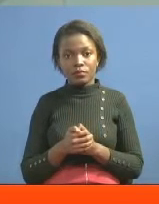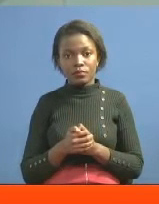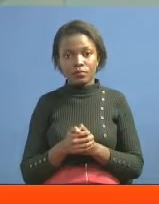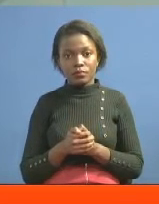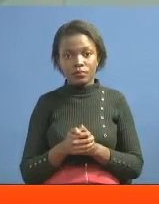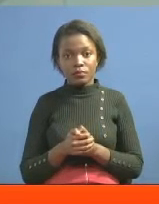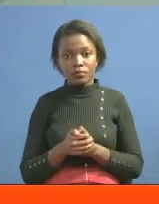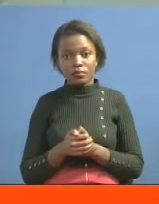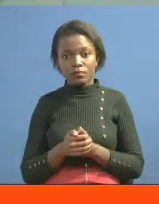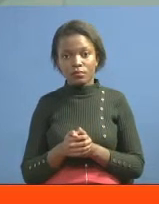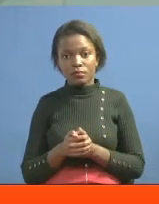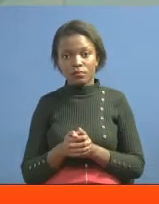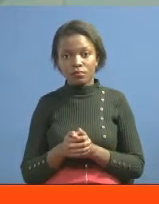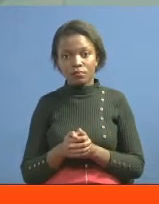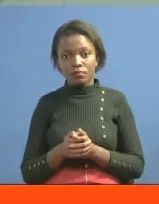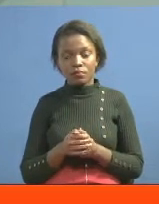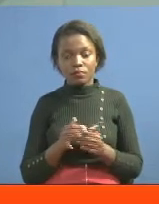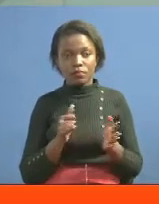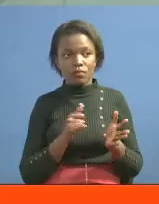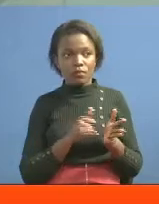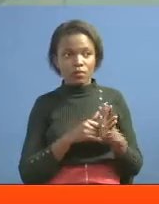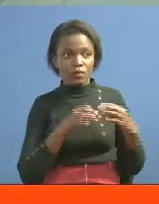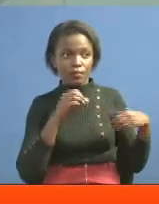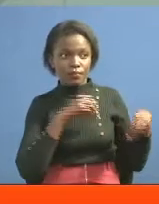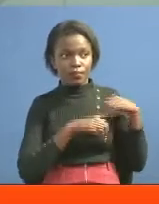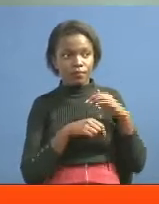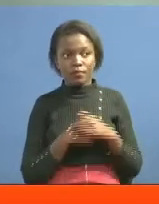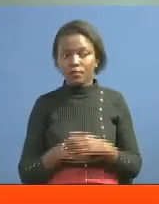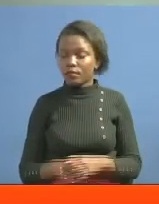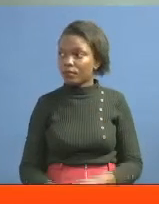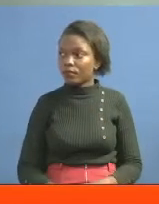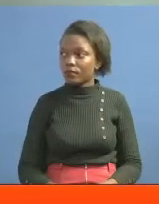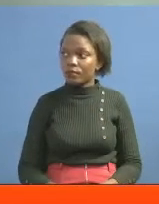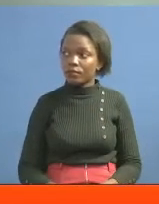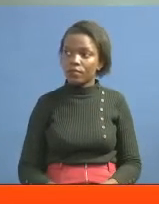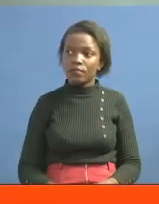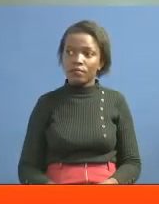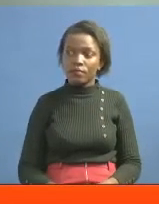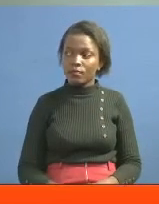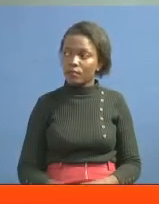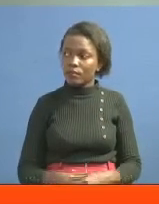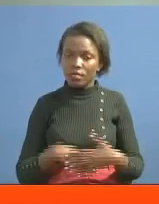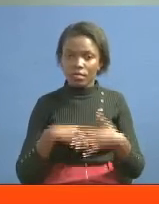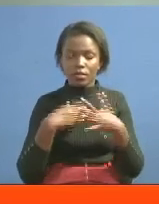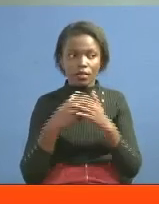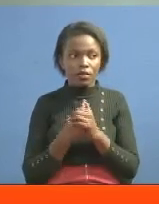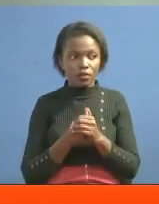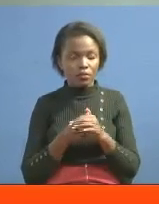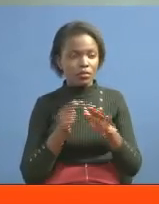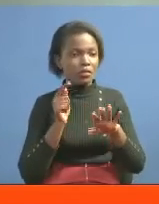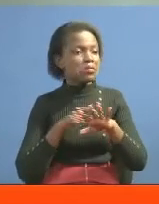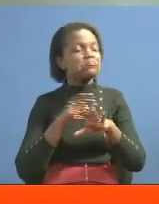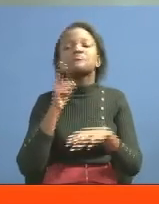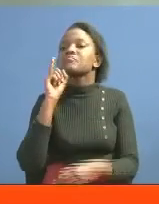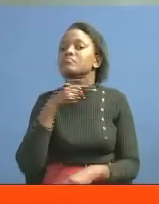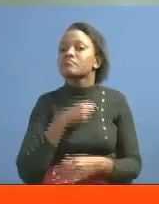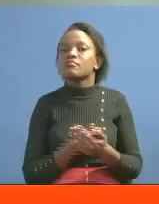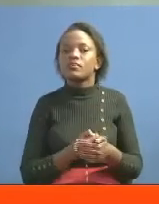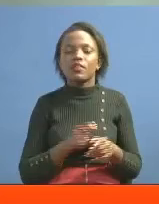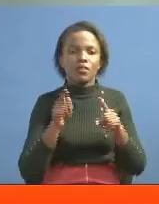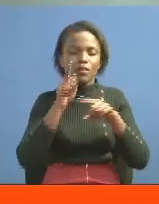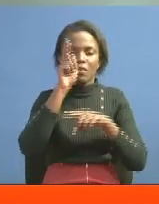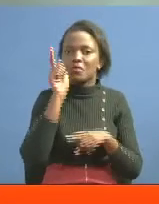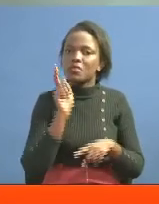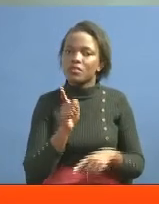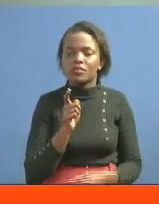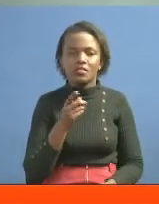resources that is corruption. Yeah. Yes. Definitely. Yeah. Thank you so much. And unfortunately, time is up, and some of the questions I